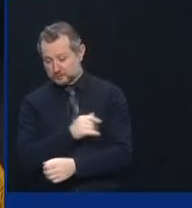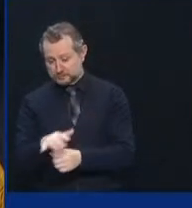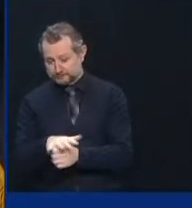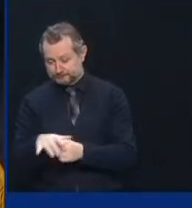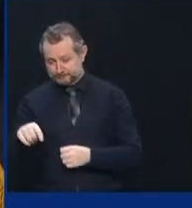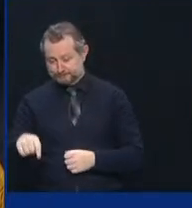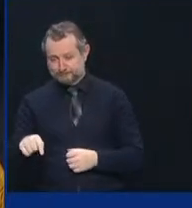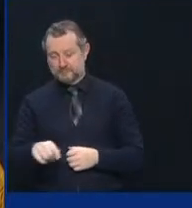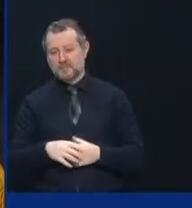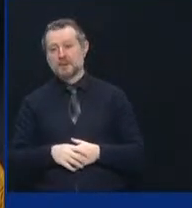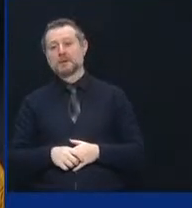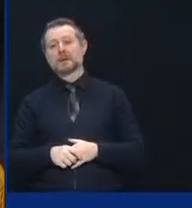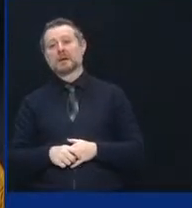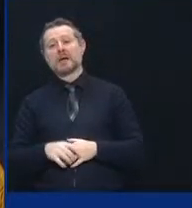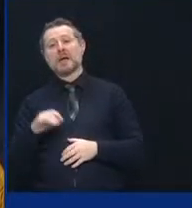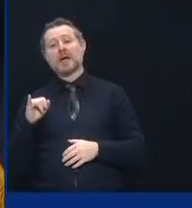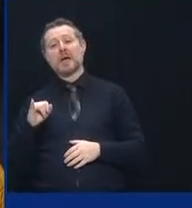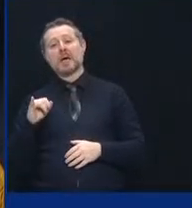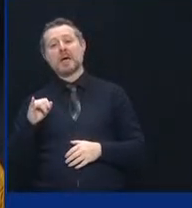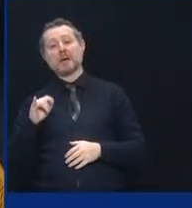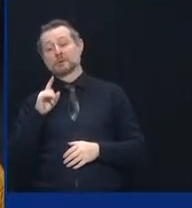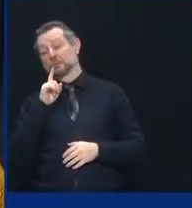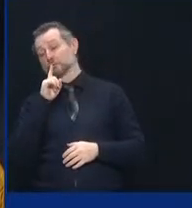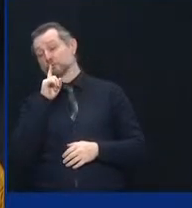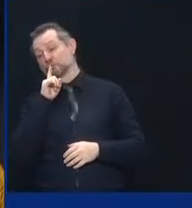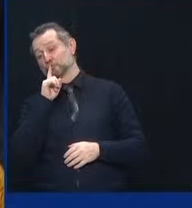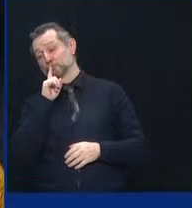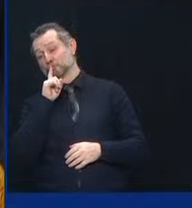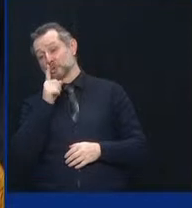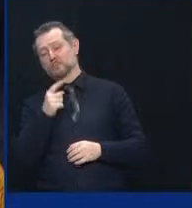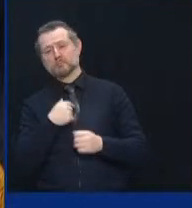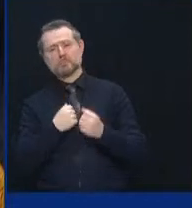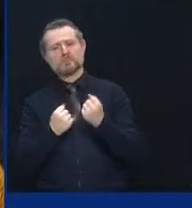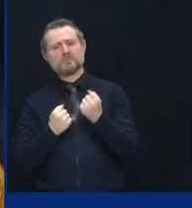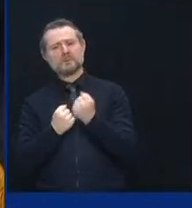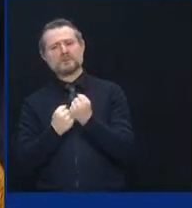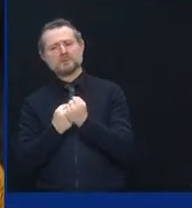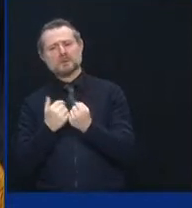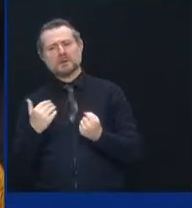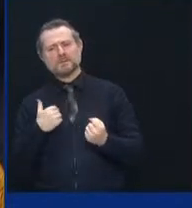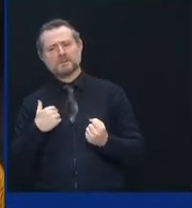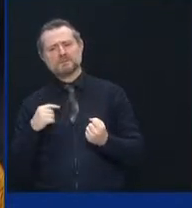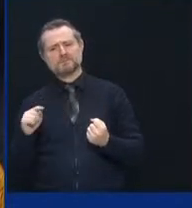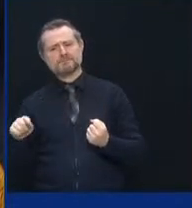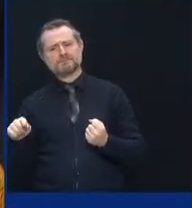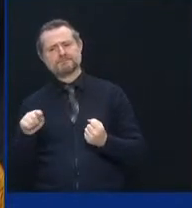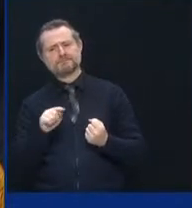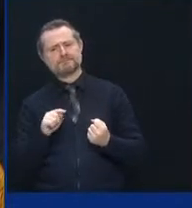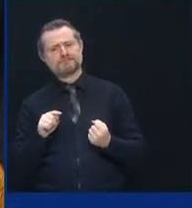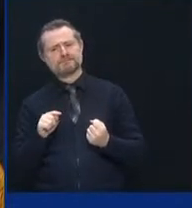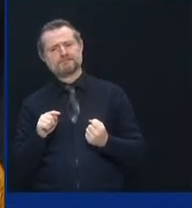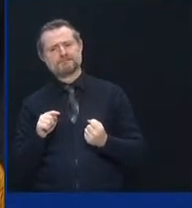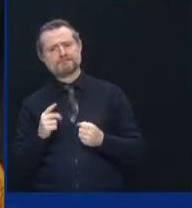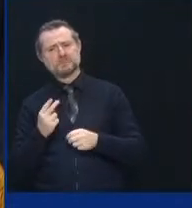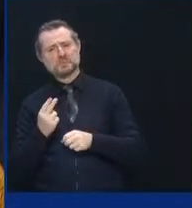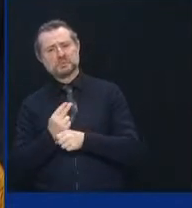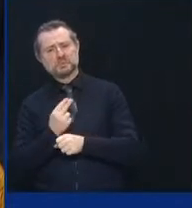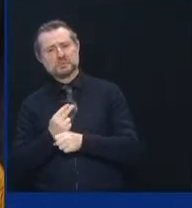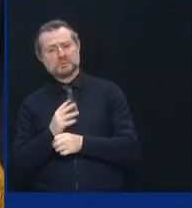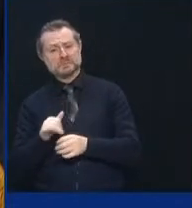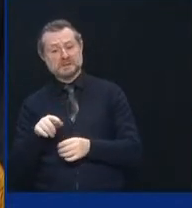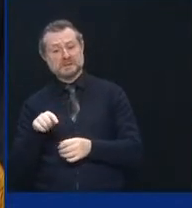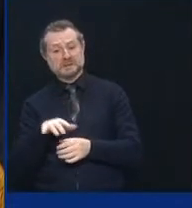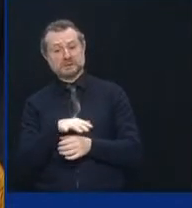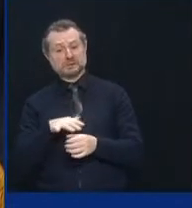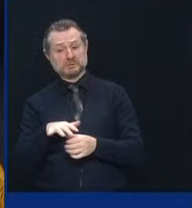I am in favor of using sites to target areas that